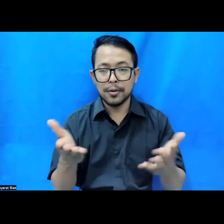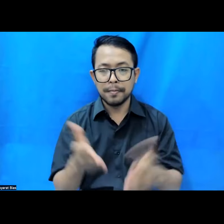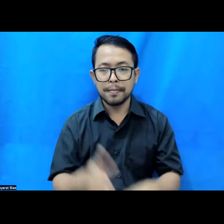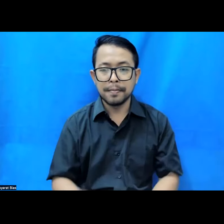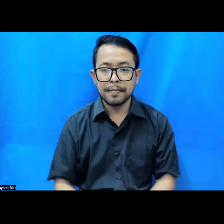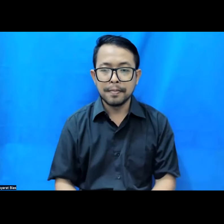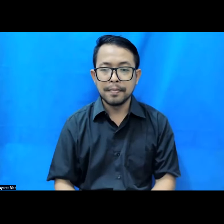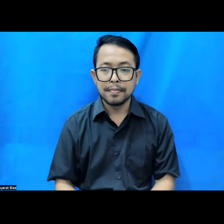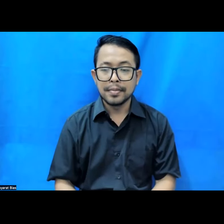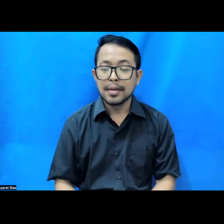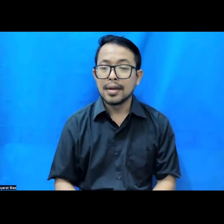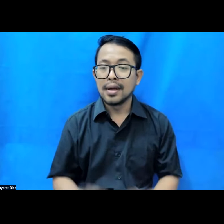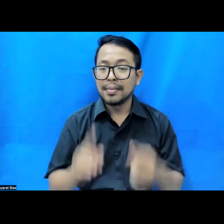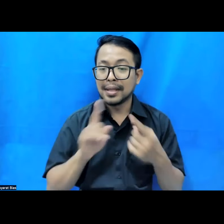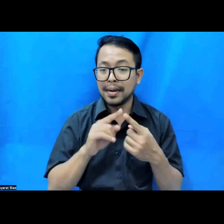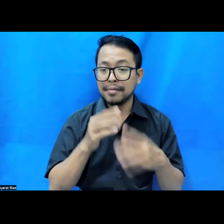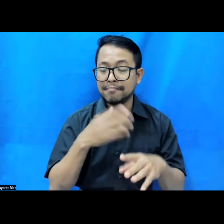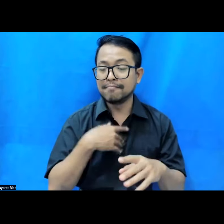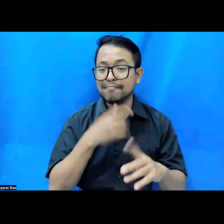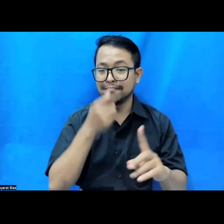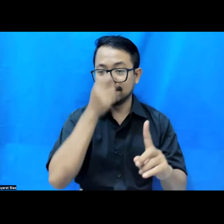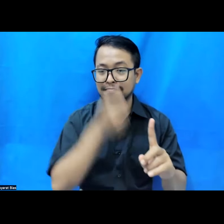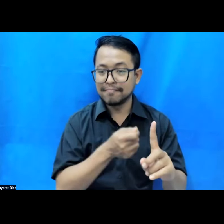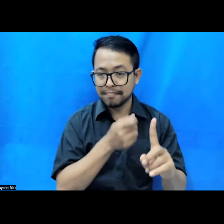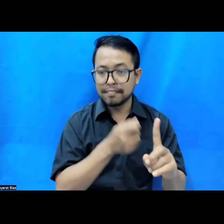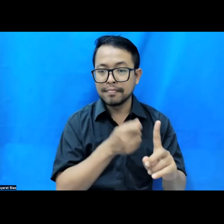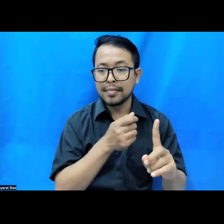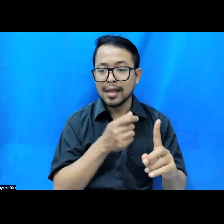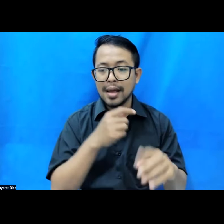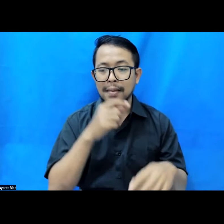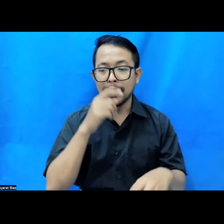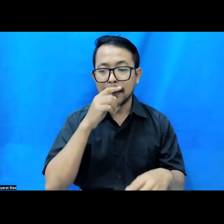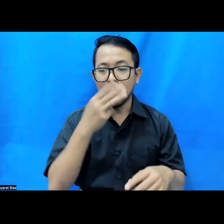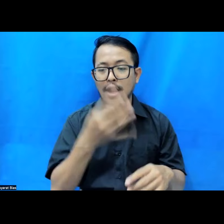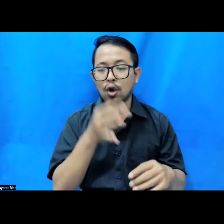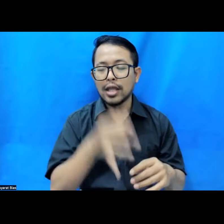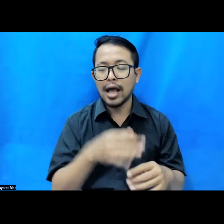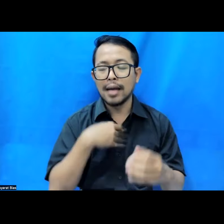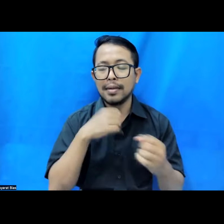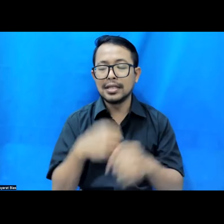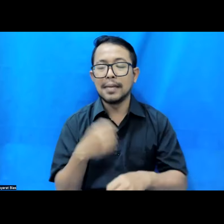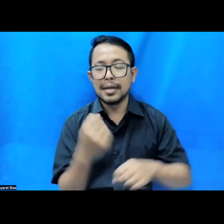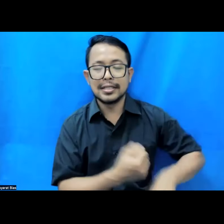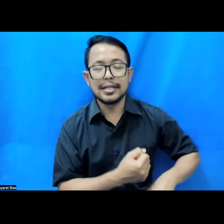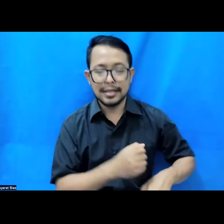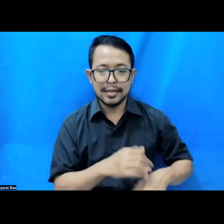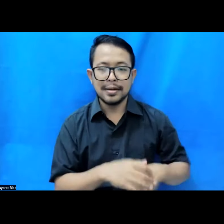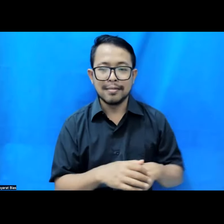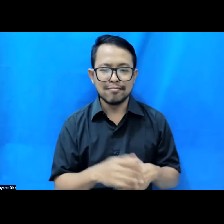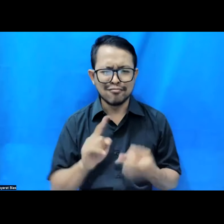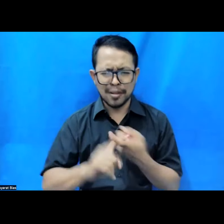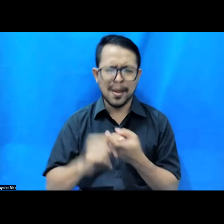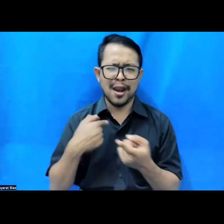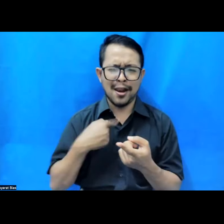Greetings to us all. First of all, I would like to acknowledge the distinguished mayor of Banjarmasin,